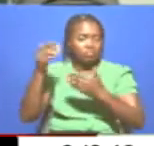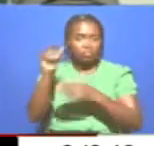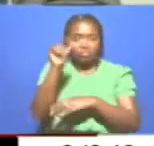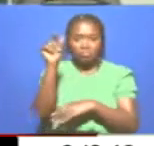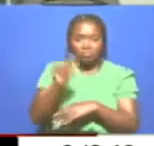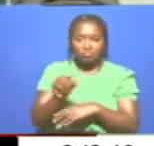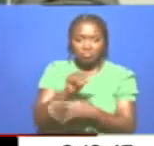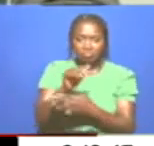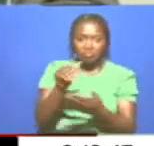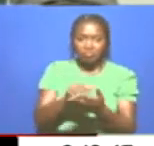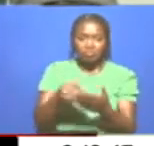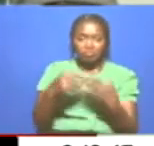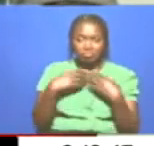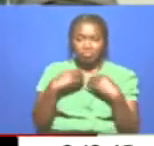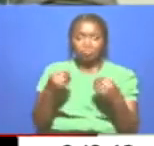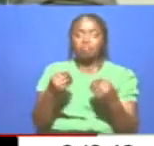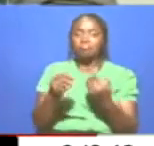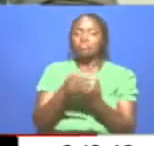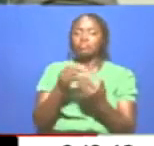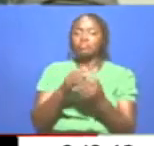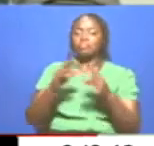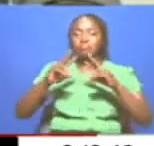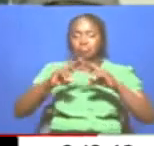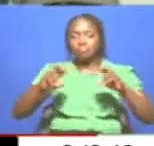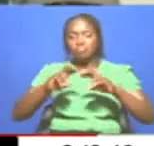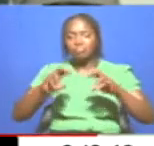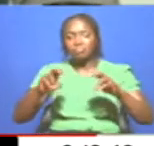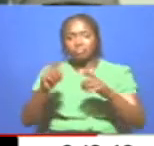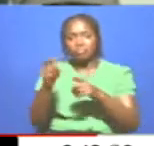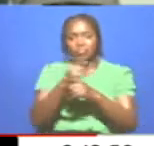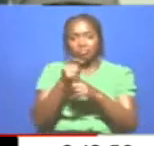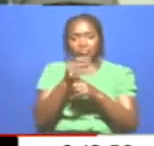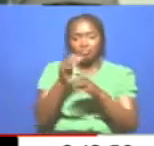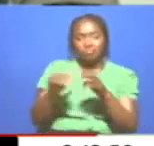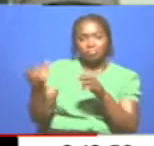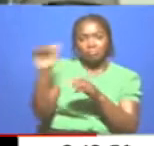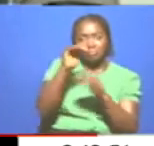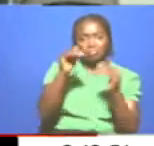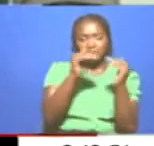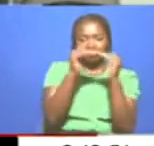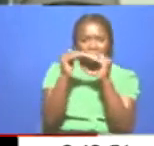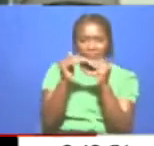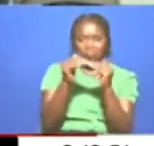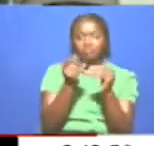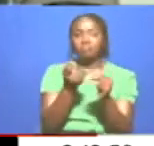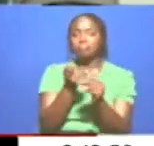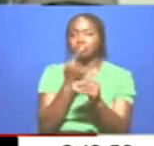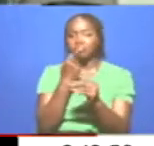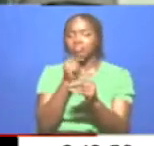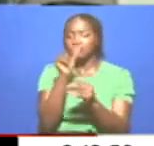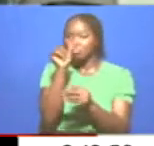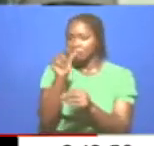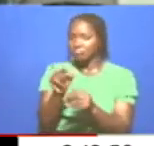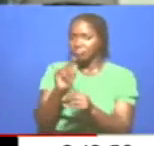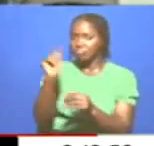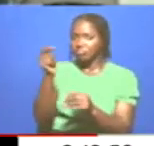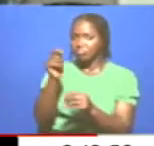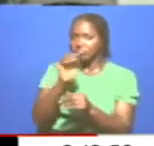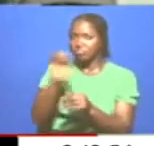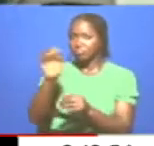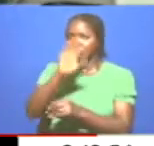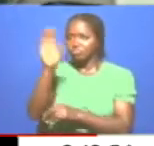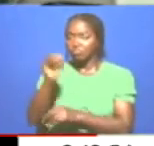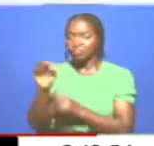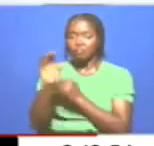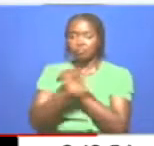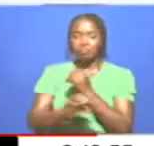for healthcare, research and training of advanced level medical personnel for Kenya and East African countries. Here is that